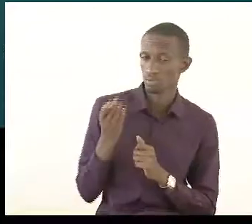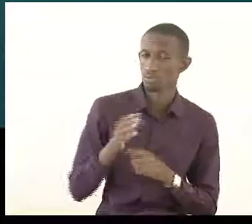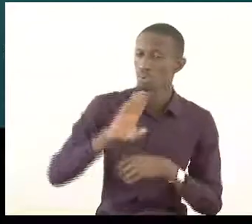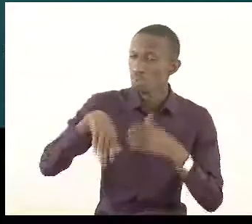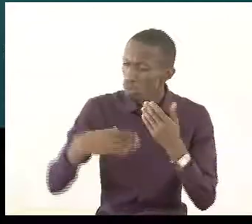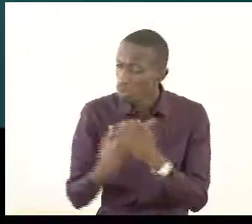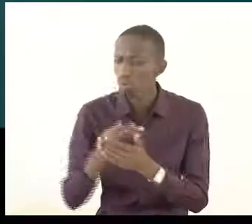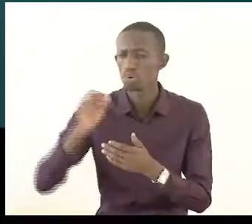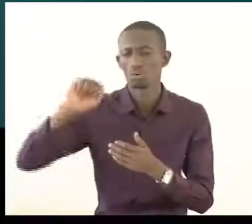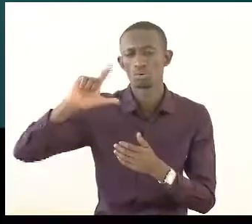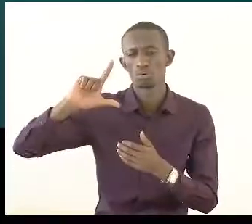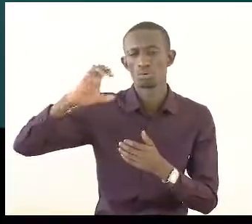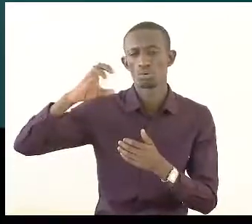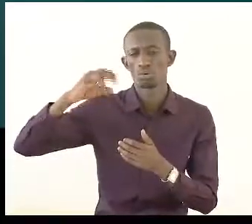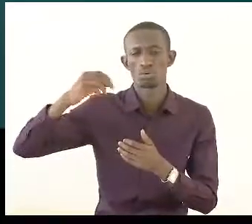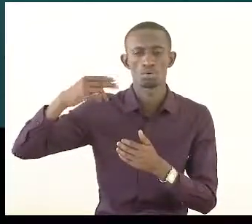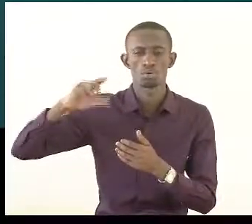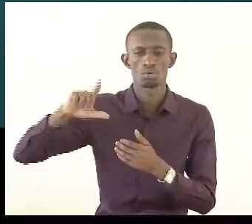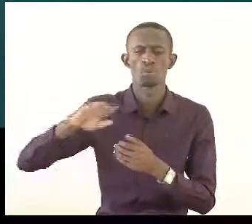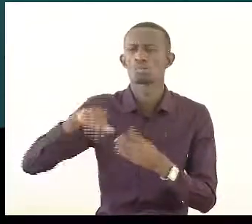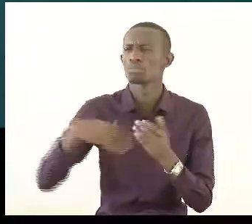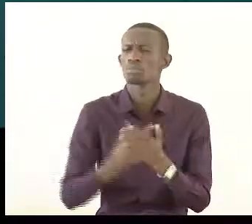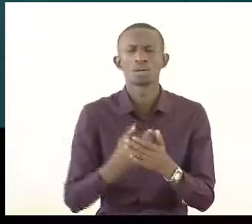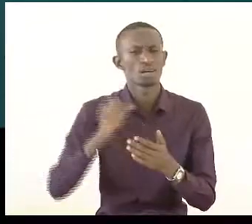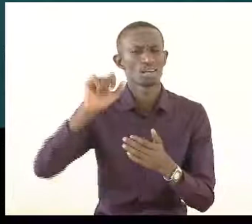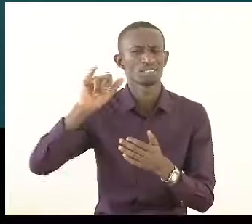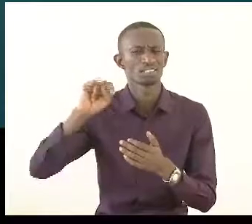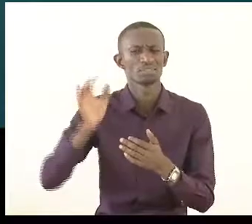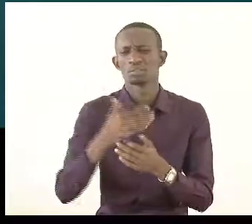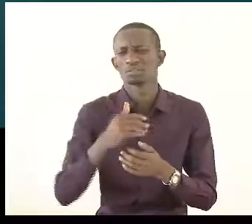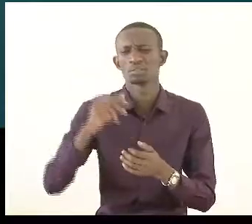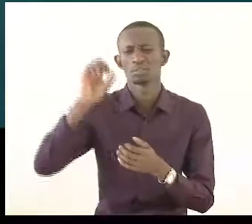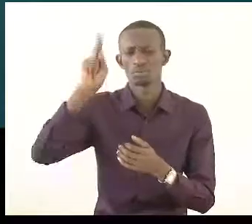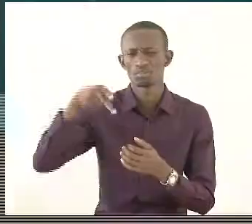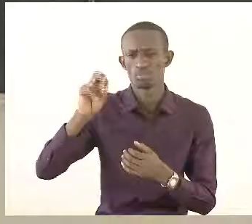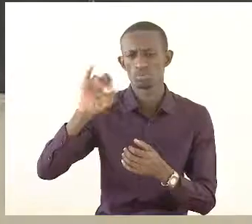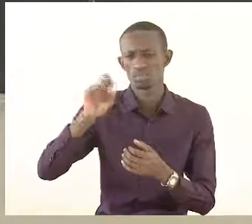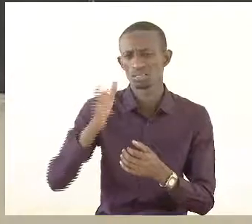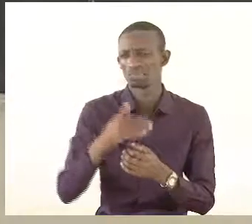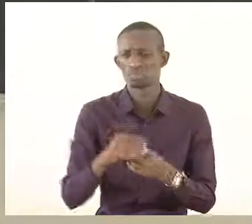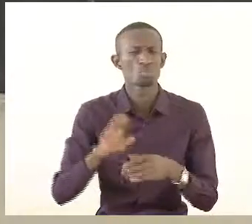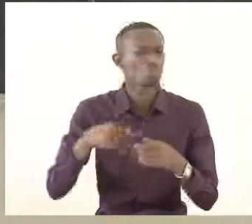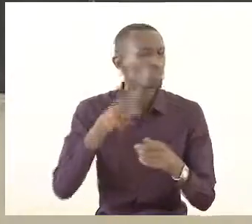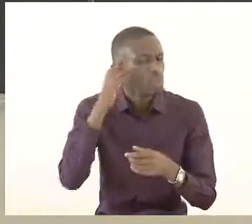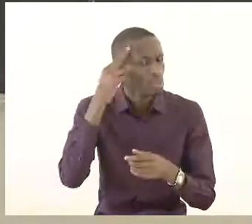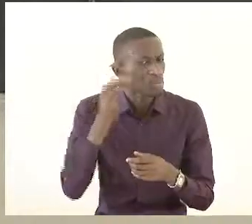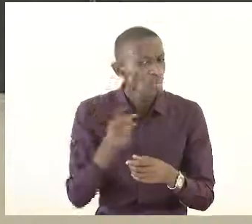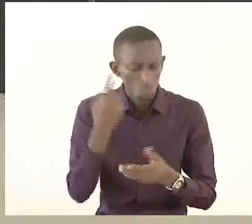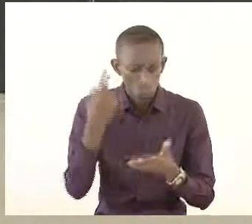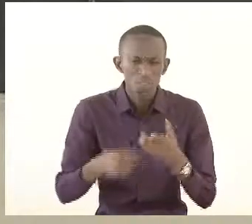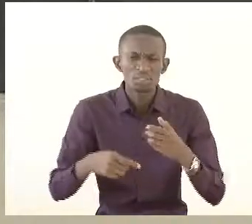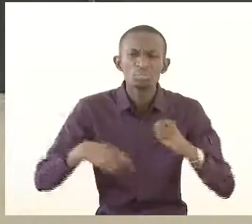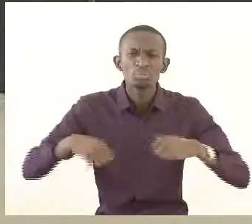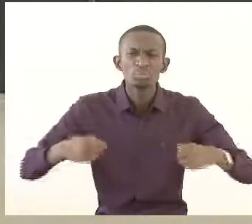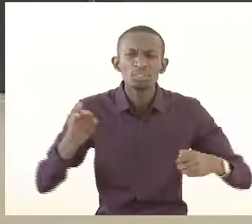with acidified potassium dichromate. Do we all remember what it does? Which reaction is being